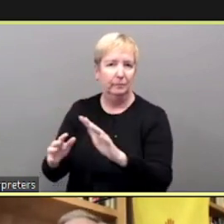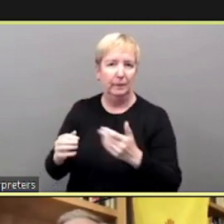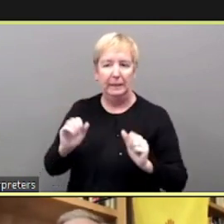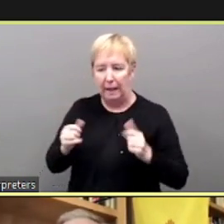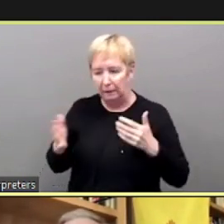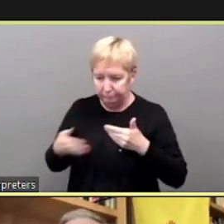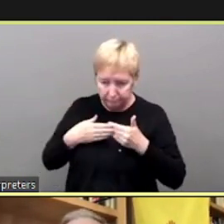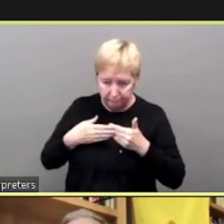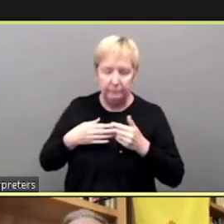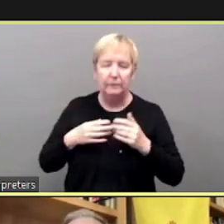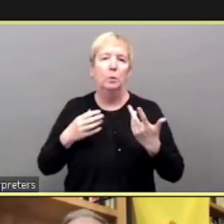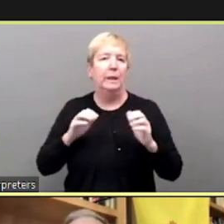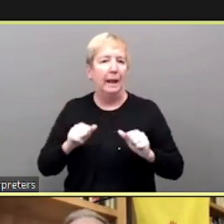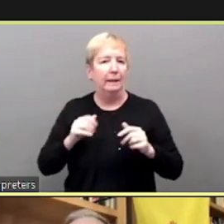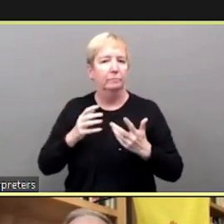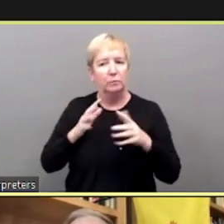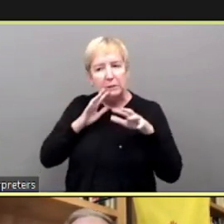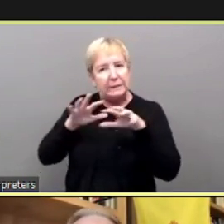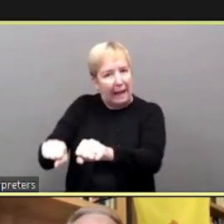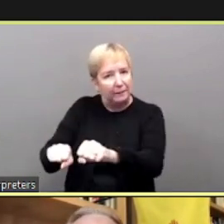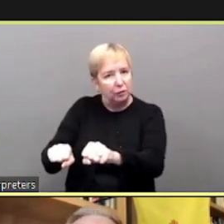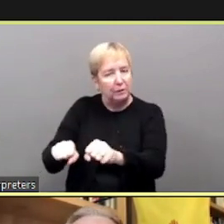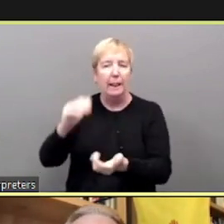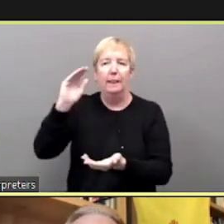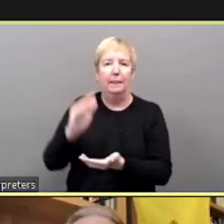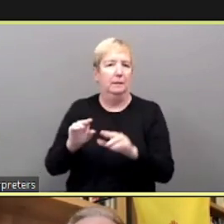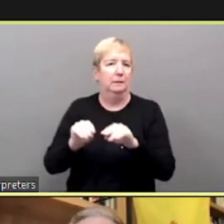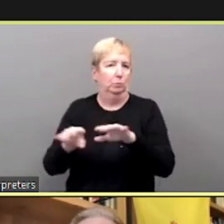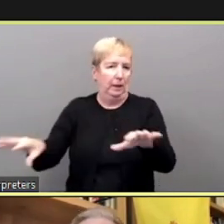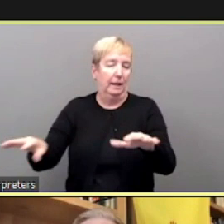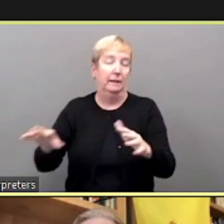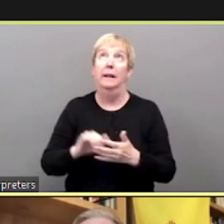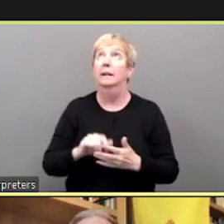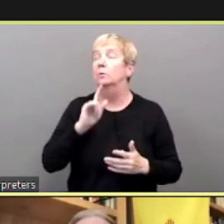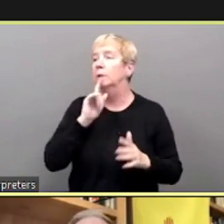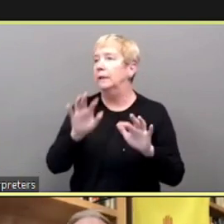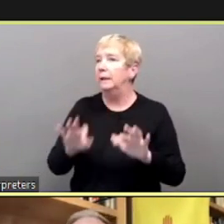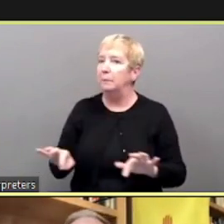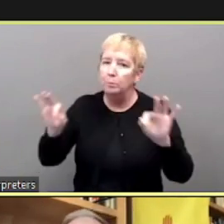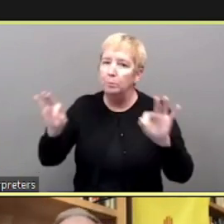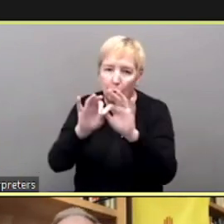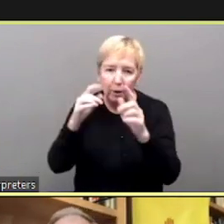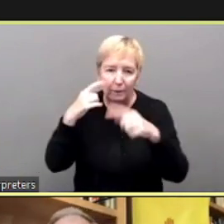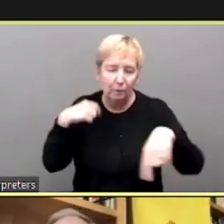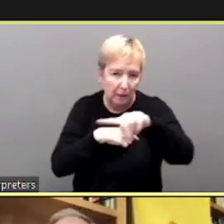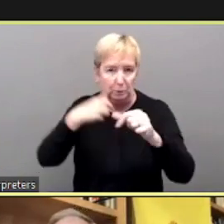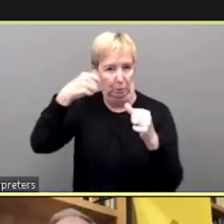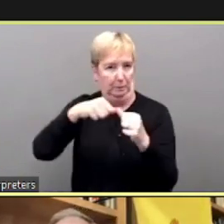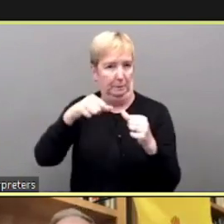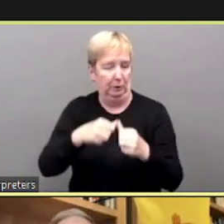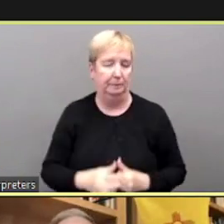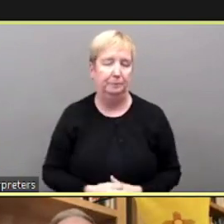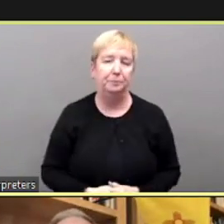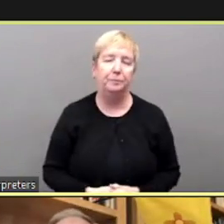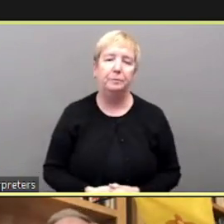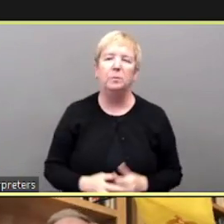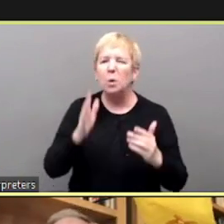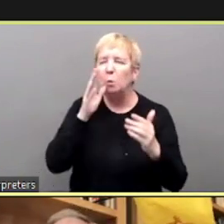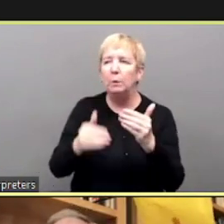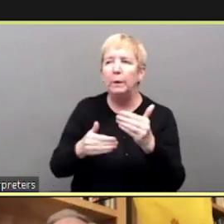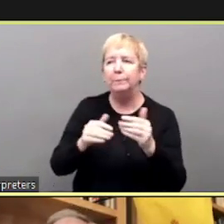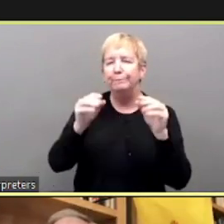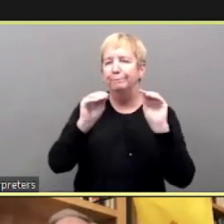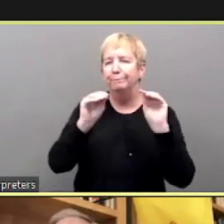them quarantined more quickly. And just a really, really important reminder that we'll put on this slide next time is